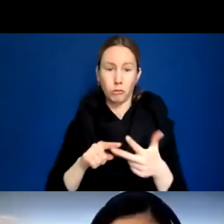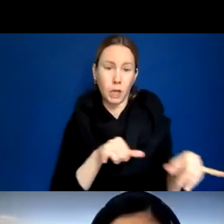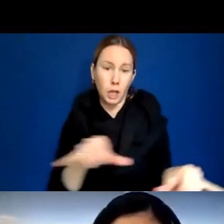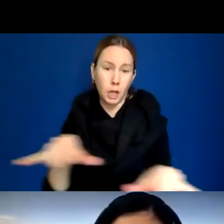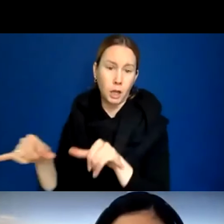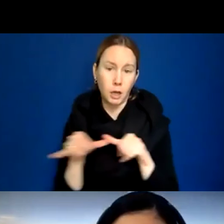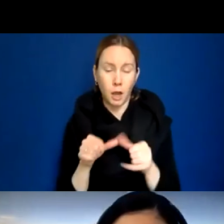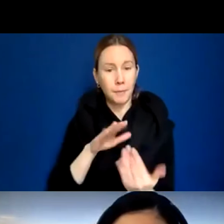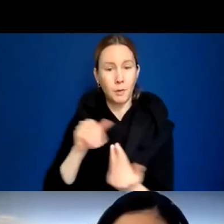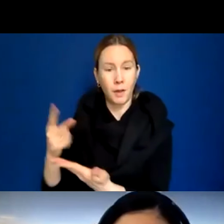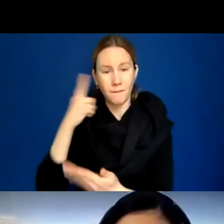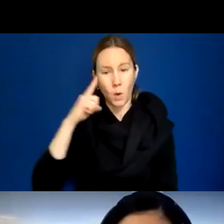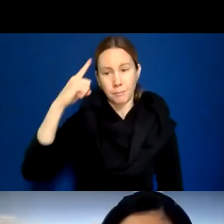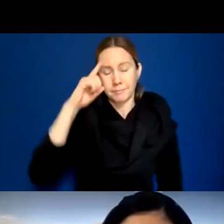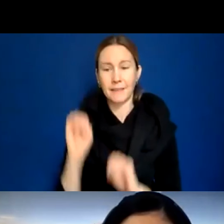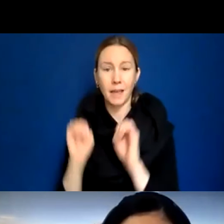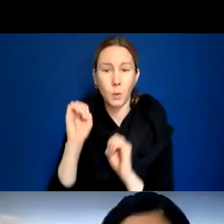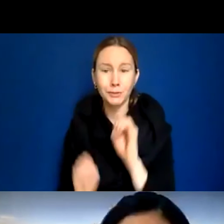evaluation.